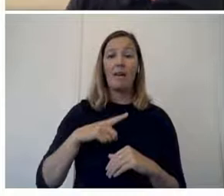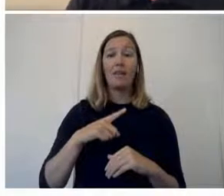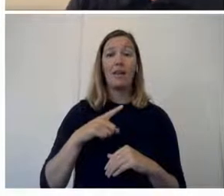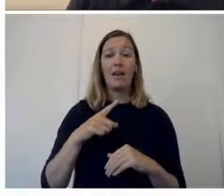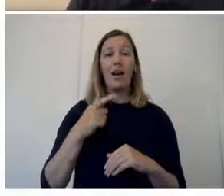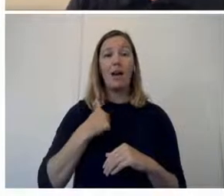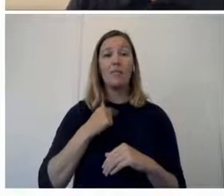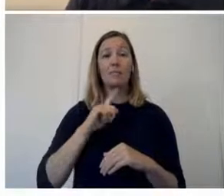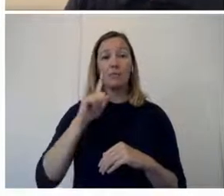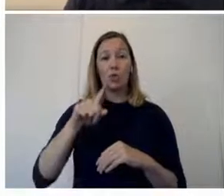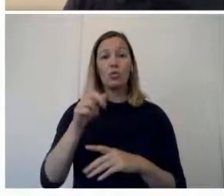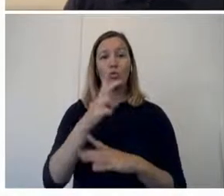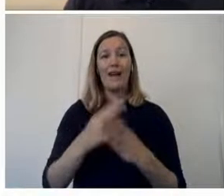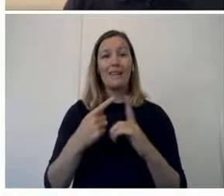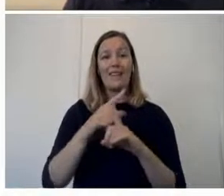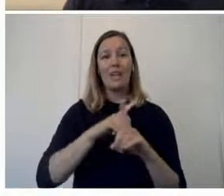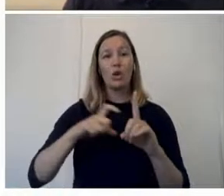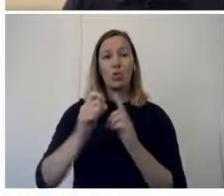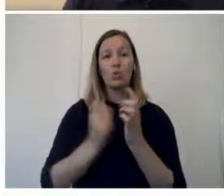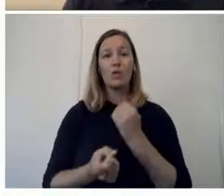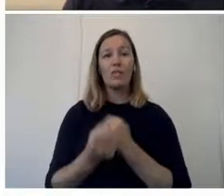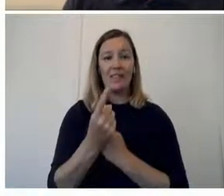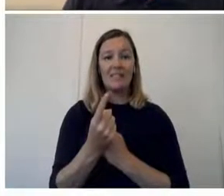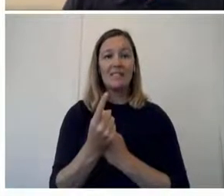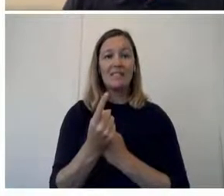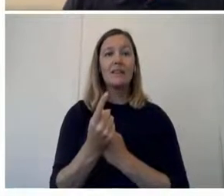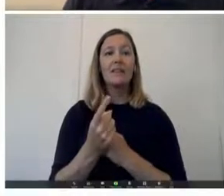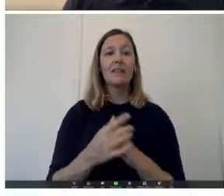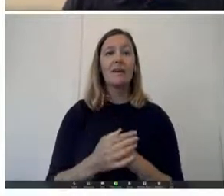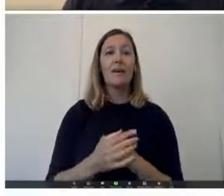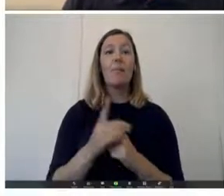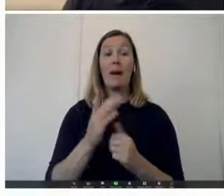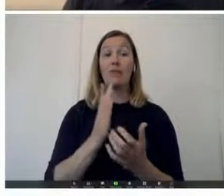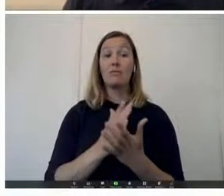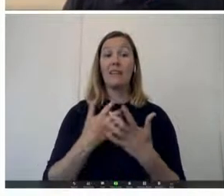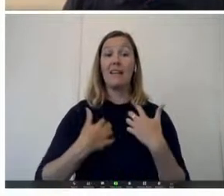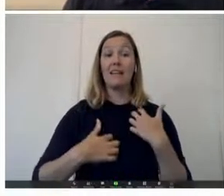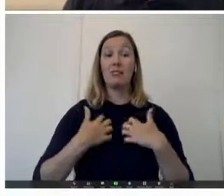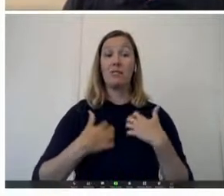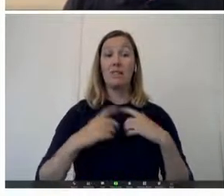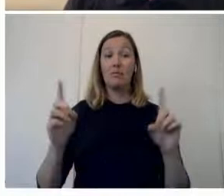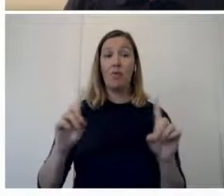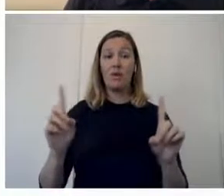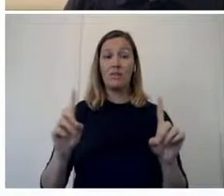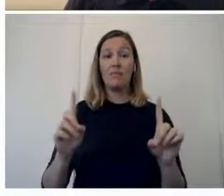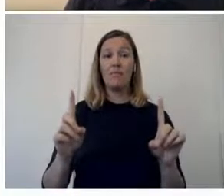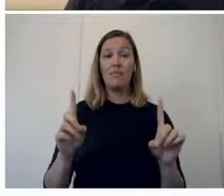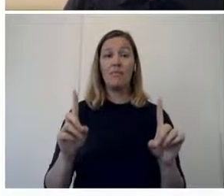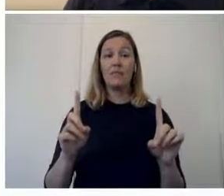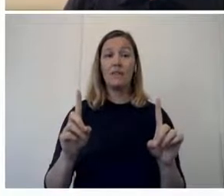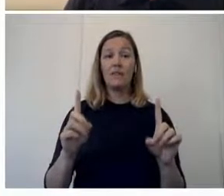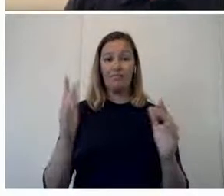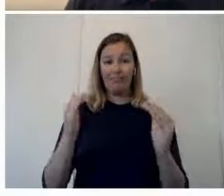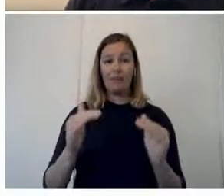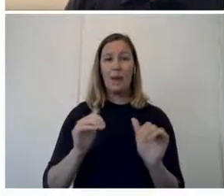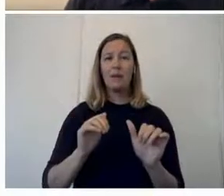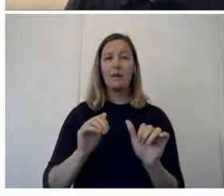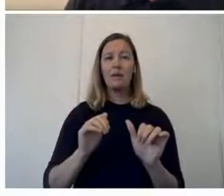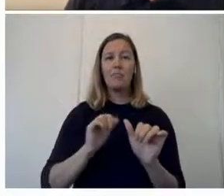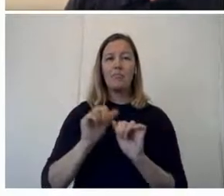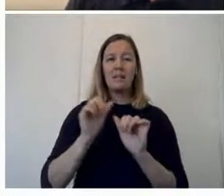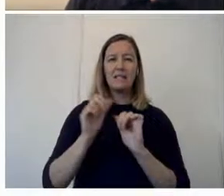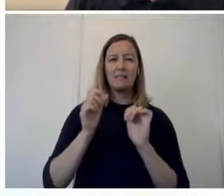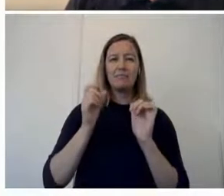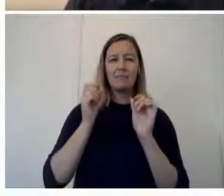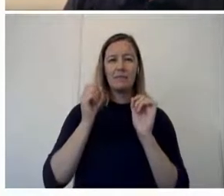arts and cultural events. But this is really interesting. It's to better define their cultural or